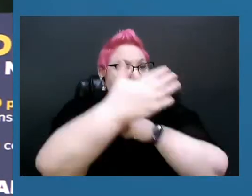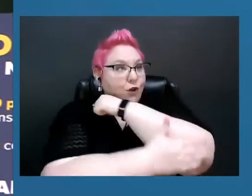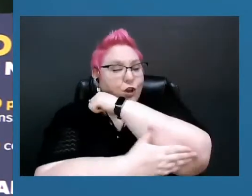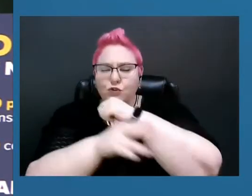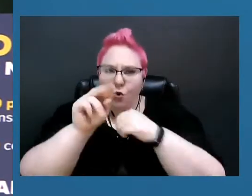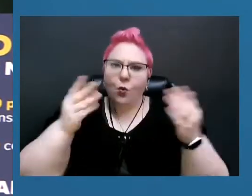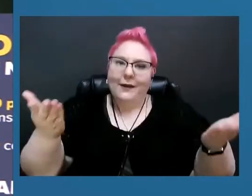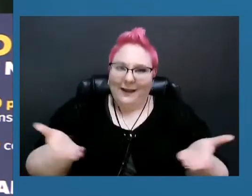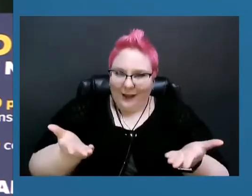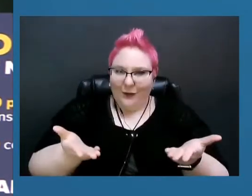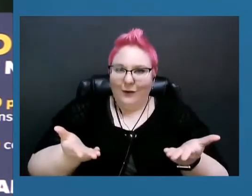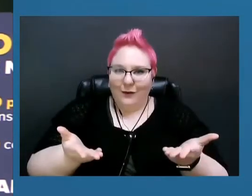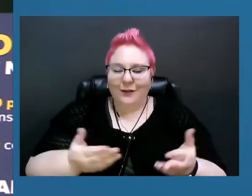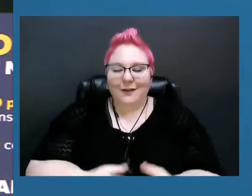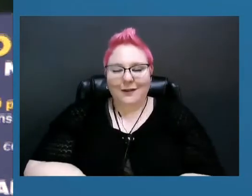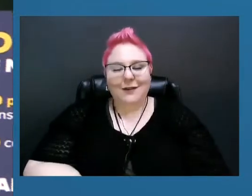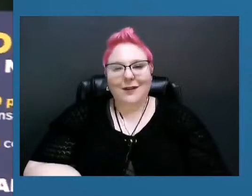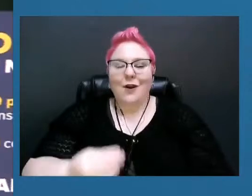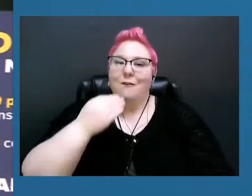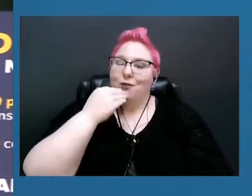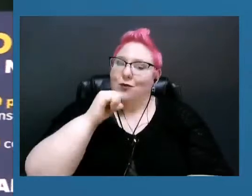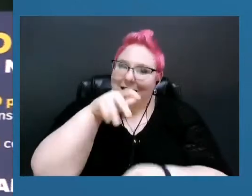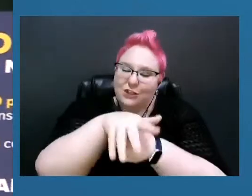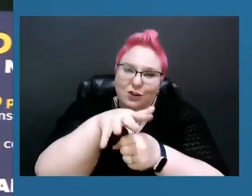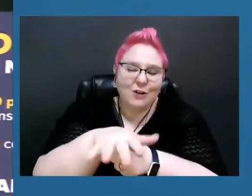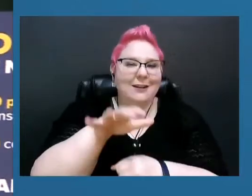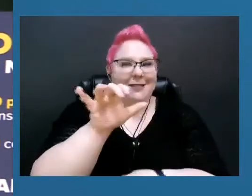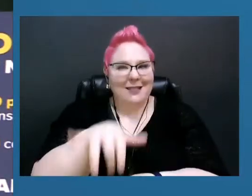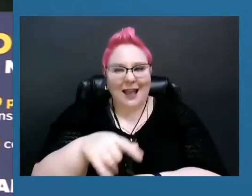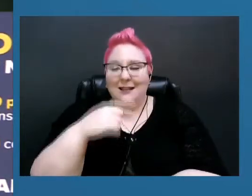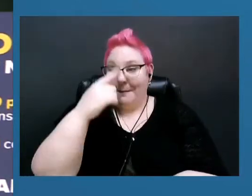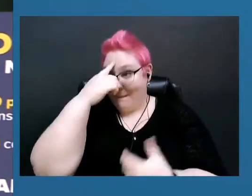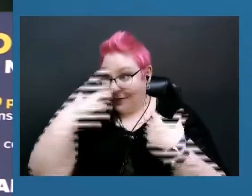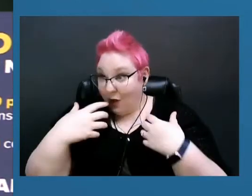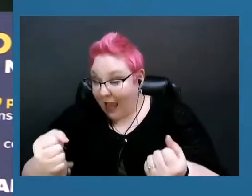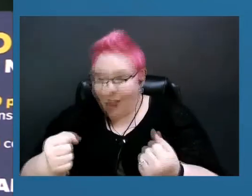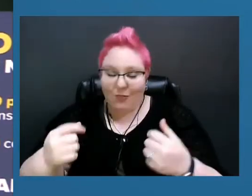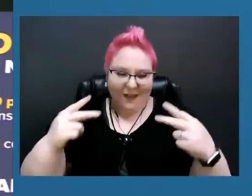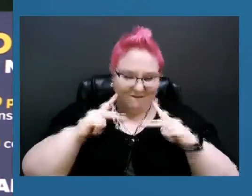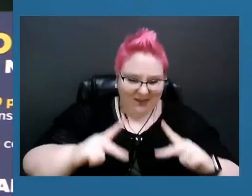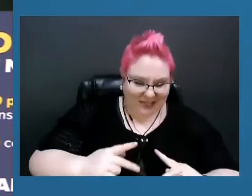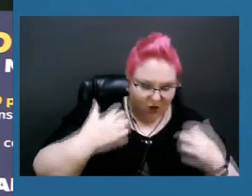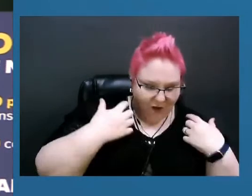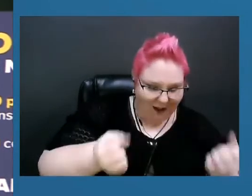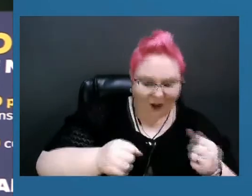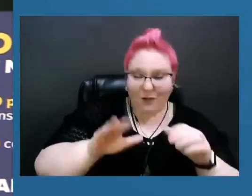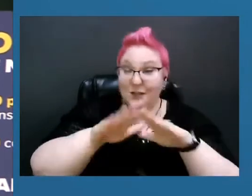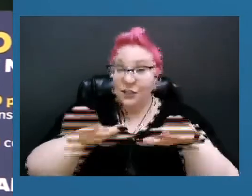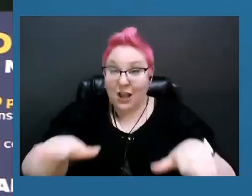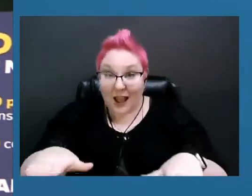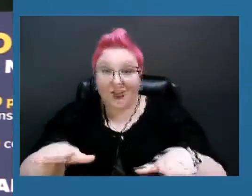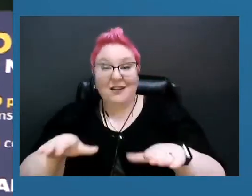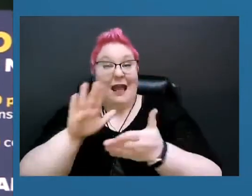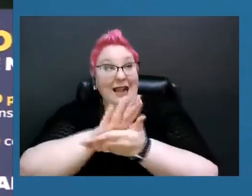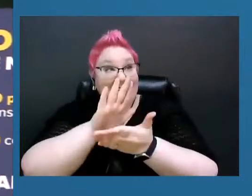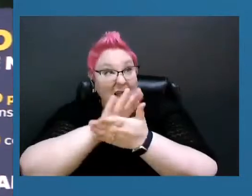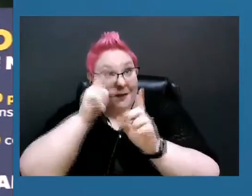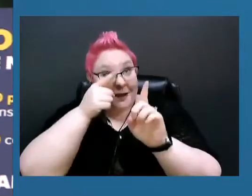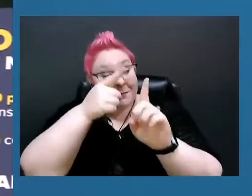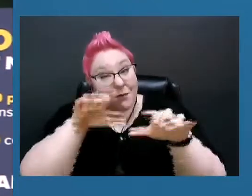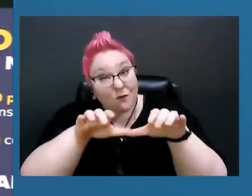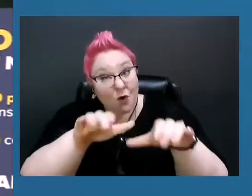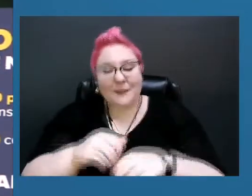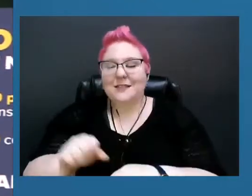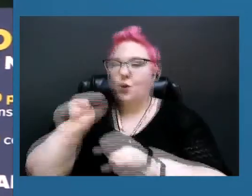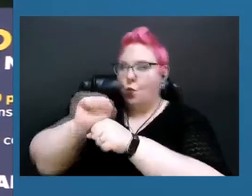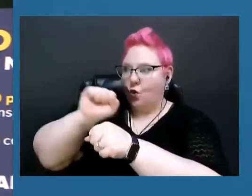Food insecurity doesn't just impact physical health. It affects mental health, child development, academic performance, workplace productivity, and the